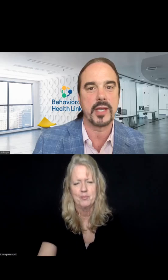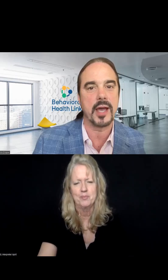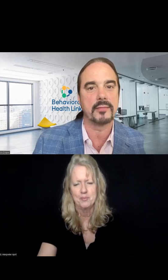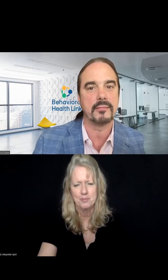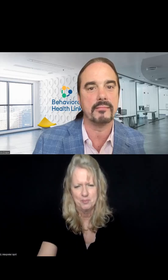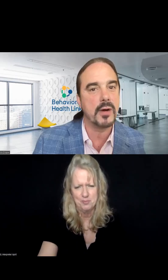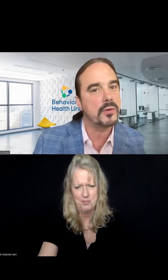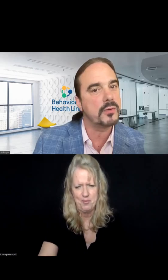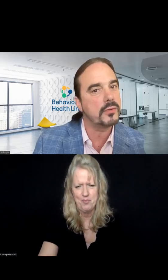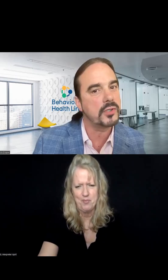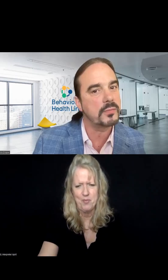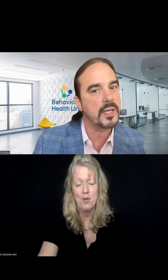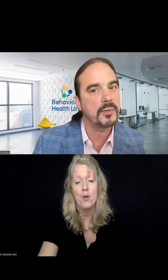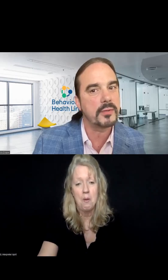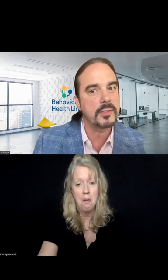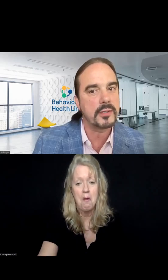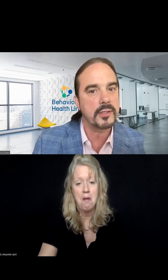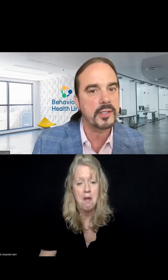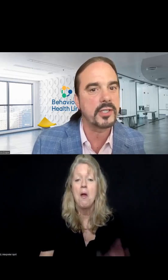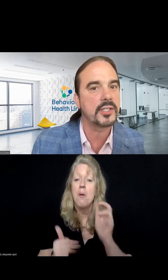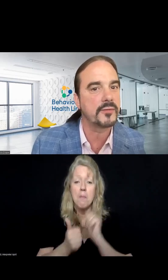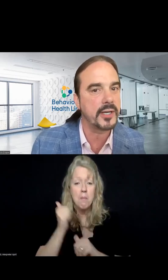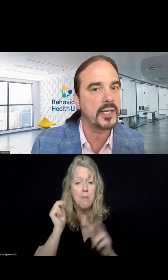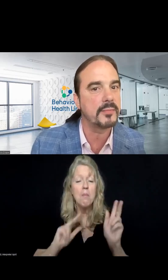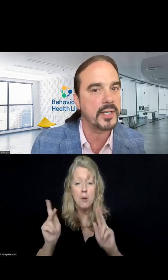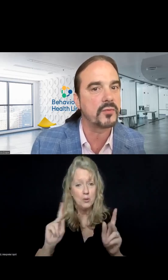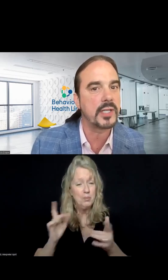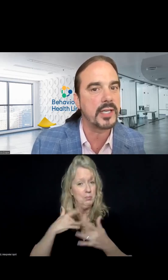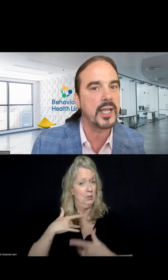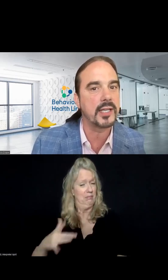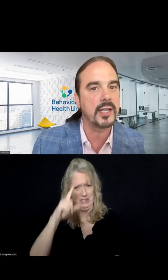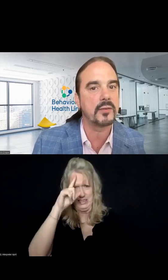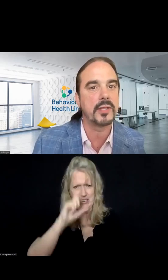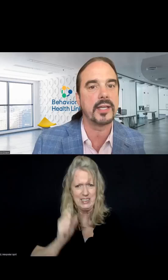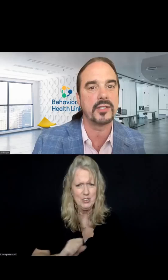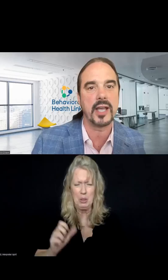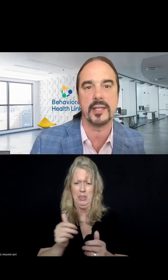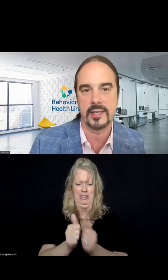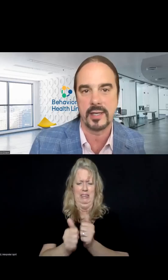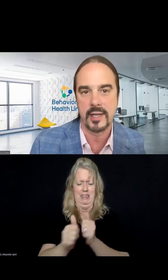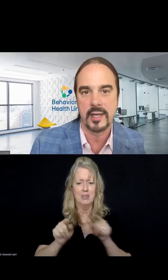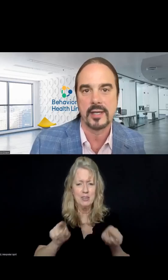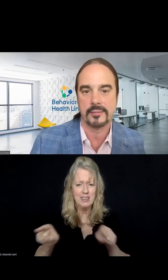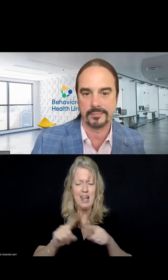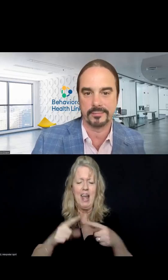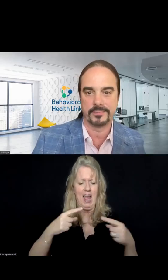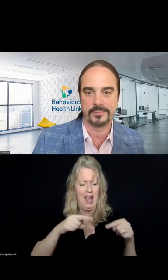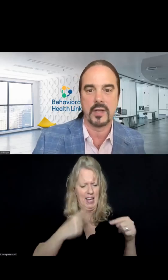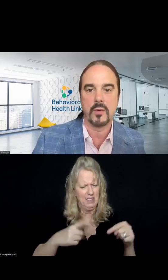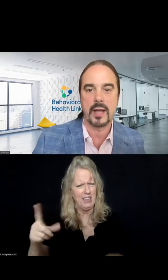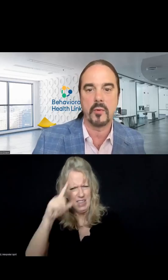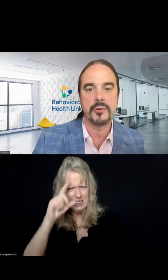Here's what we got. Most people are at schizophrenia, but it's really neck and neck with anxiety.